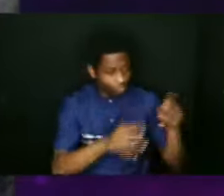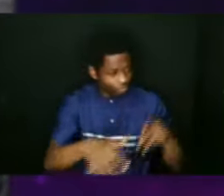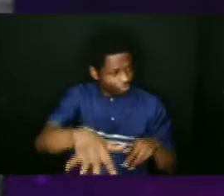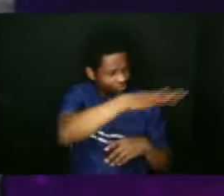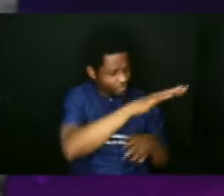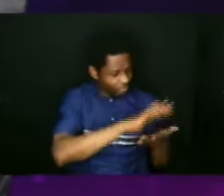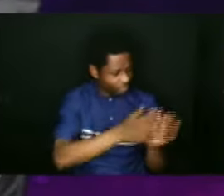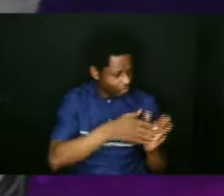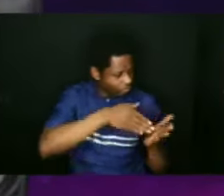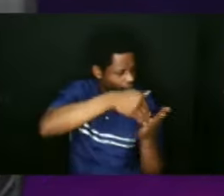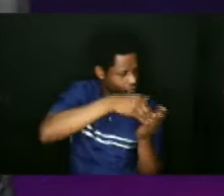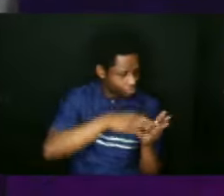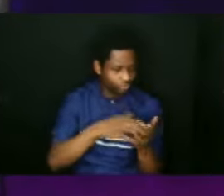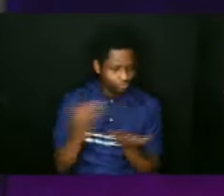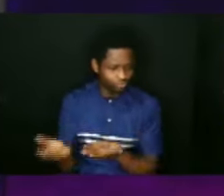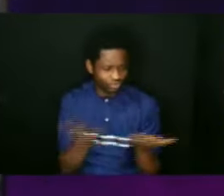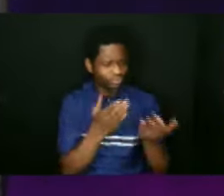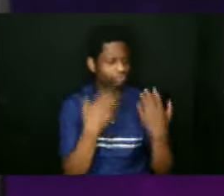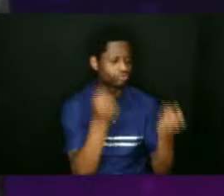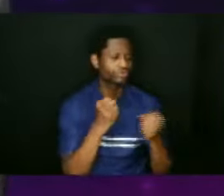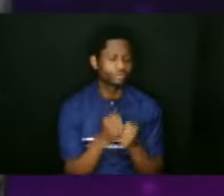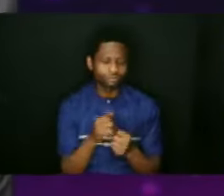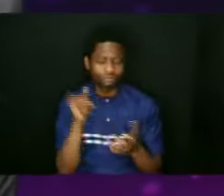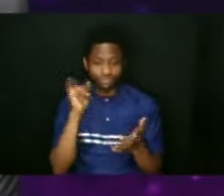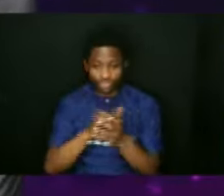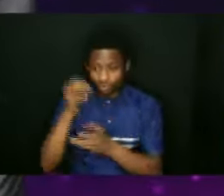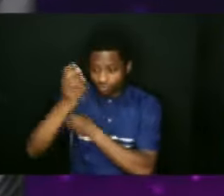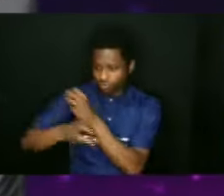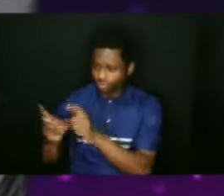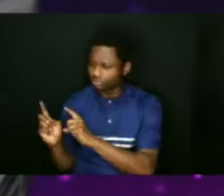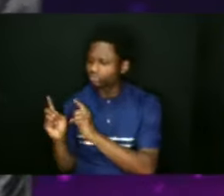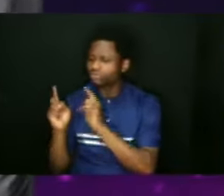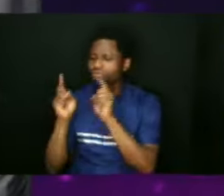that the world will come to us